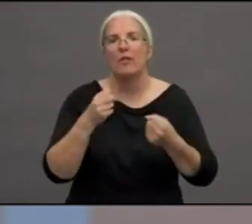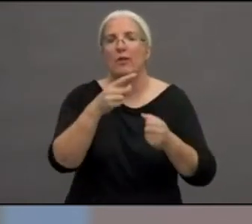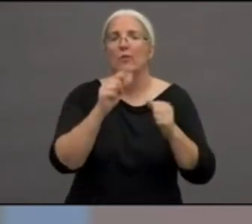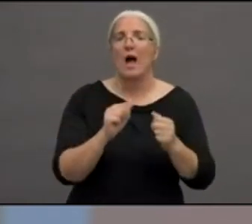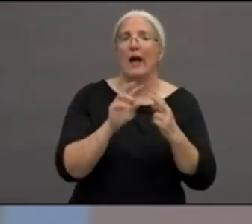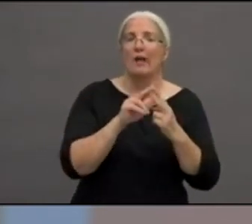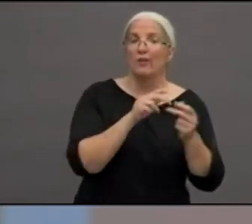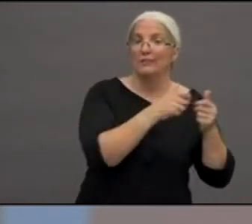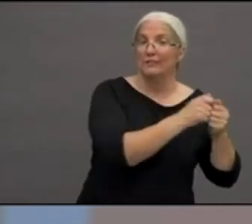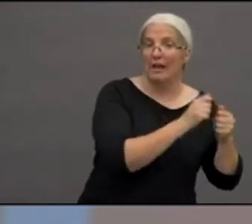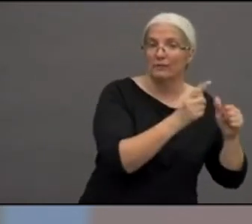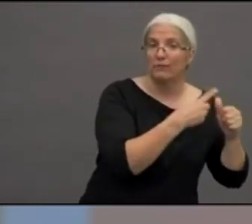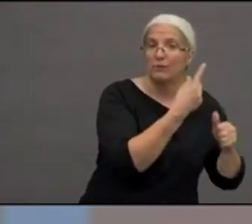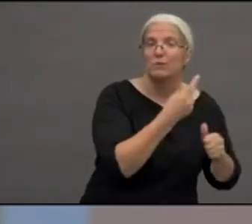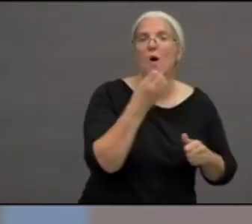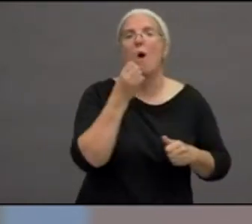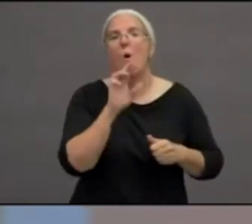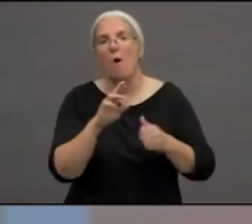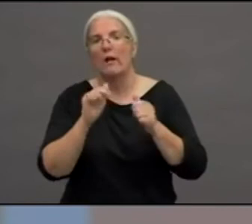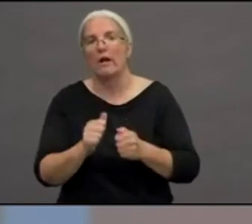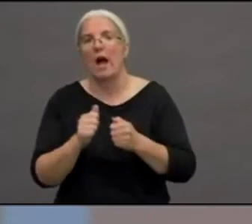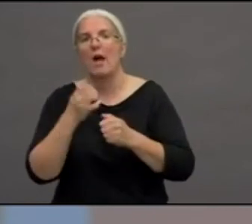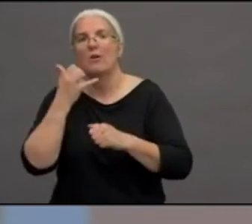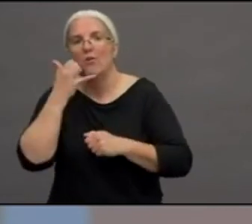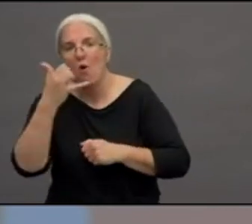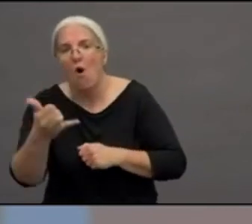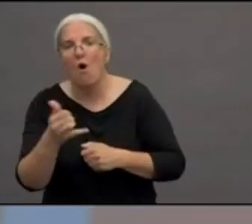voice, you can text the word RENEW,